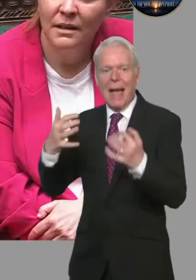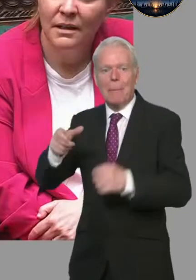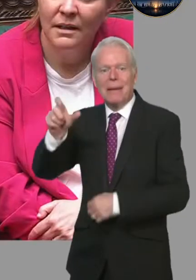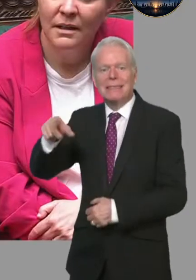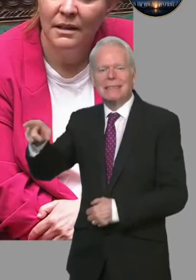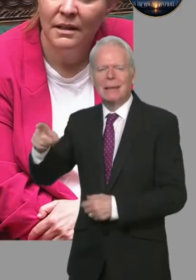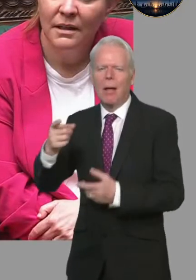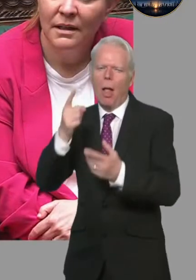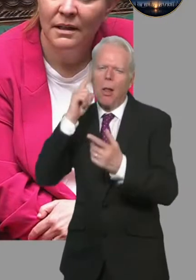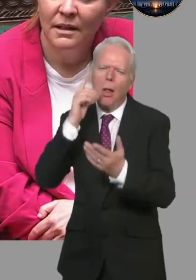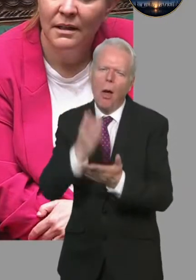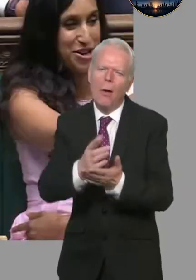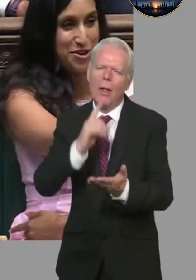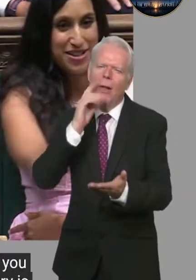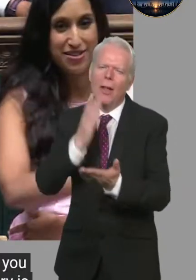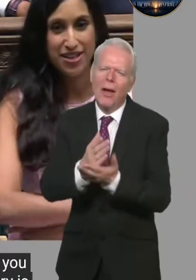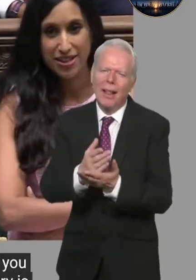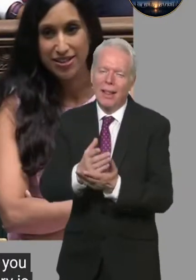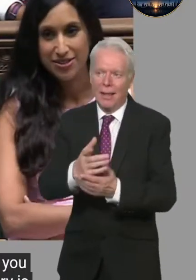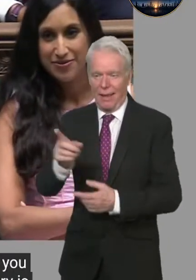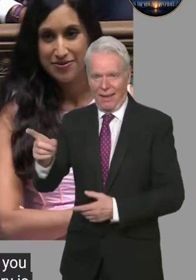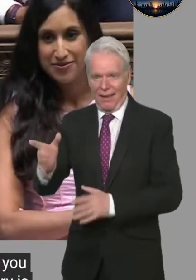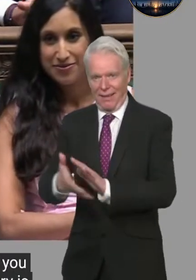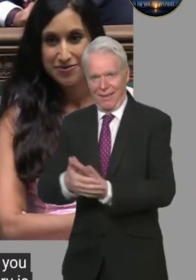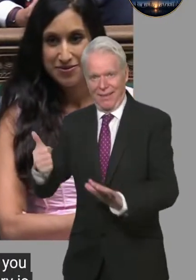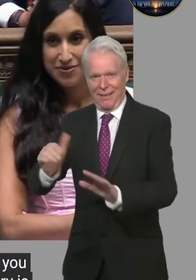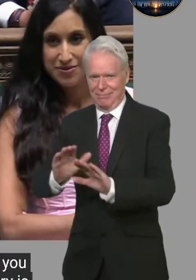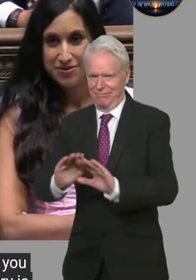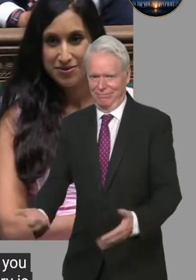Speaker. Even she doesn't think she's doing a good job.